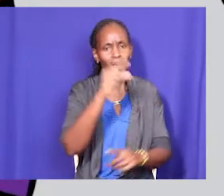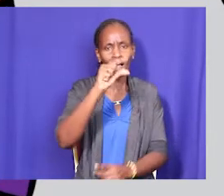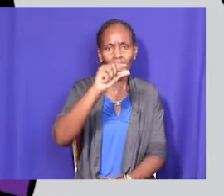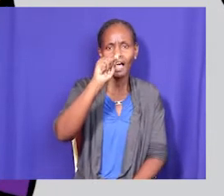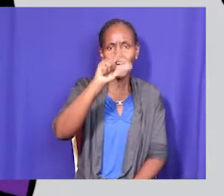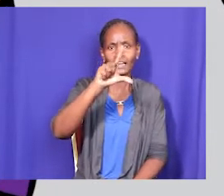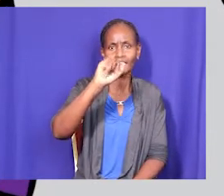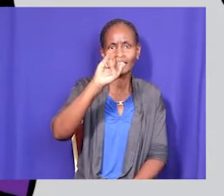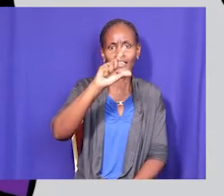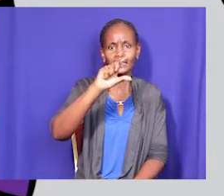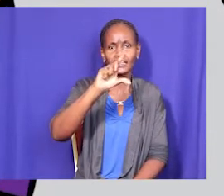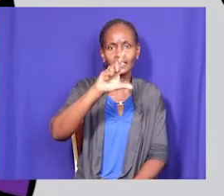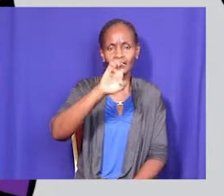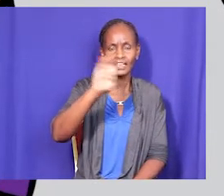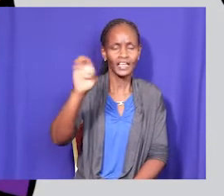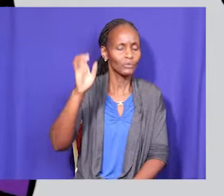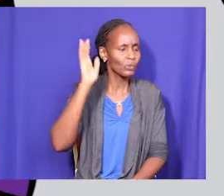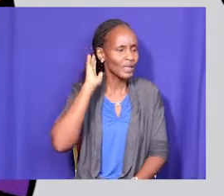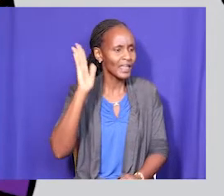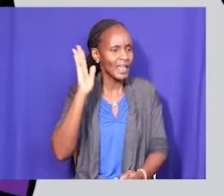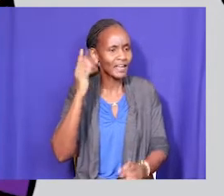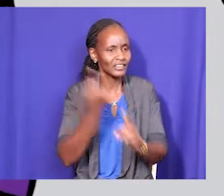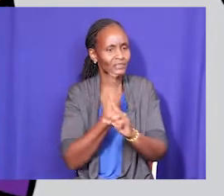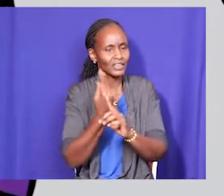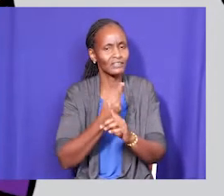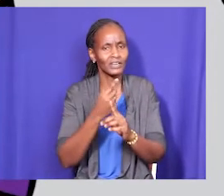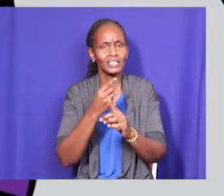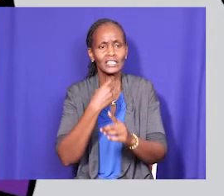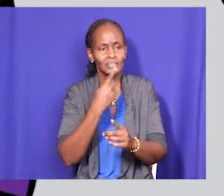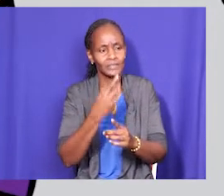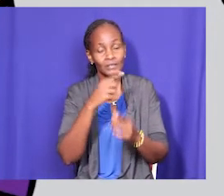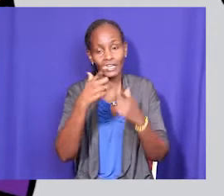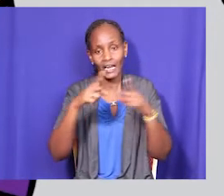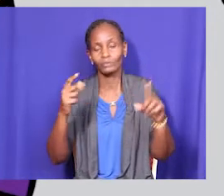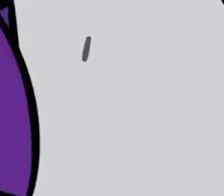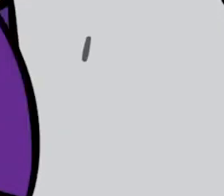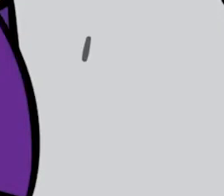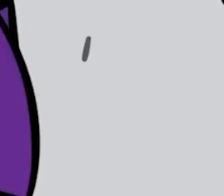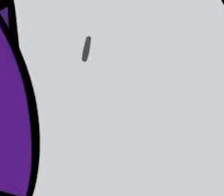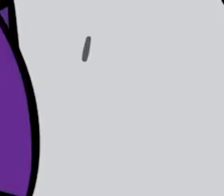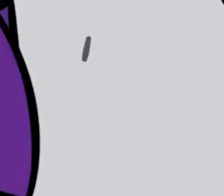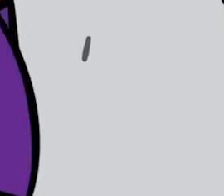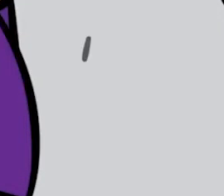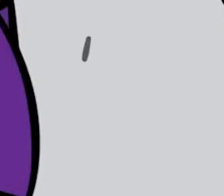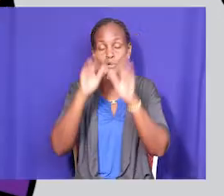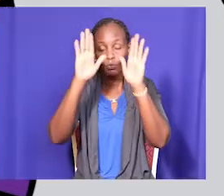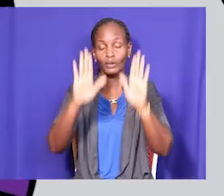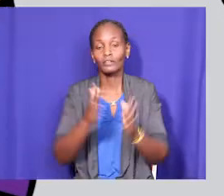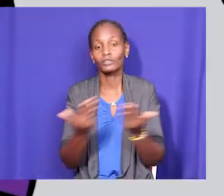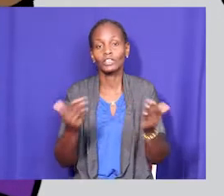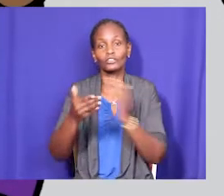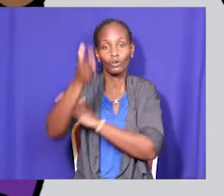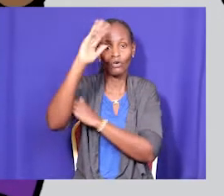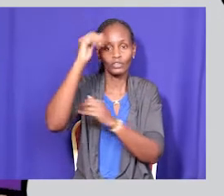them speaking in our own native languages about the wonderful things God has done. What can this